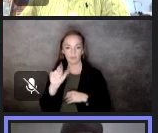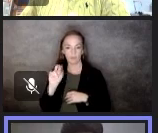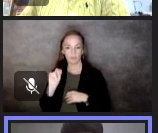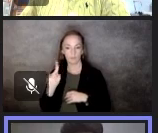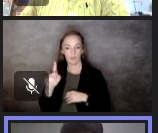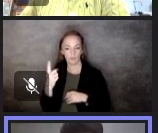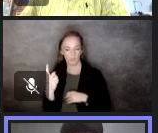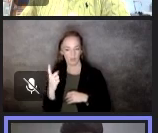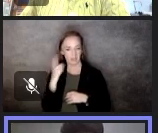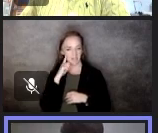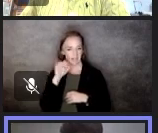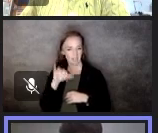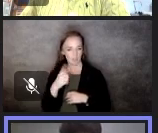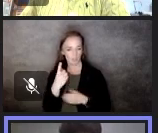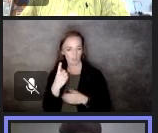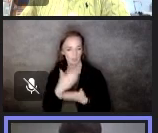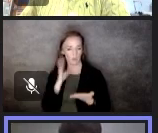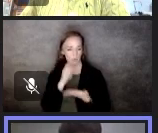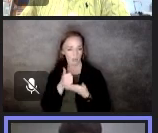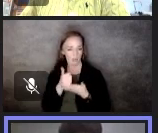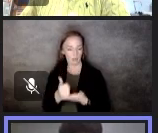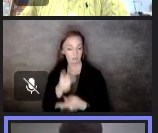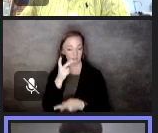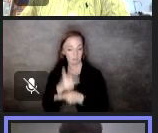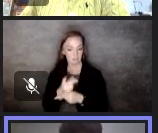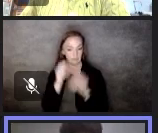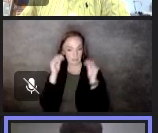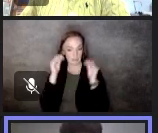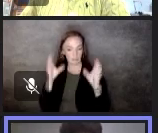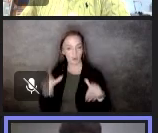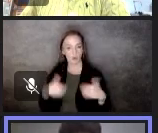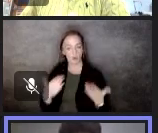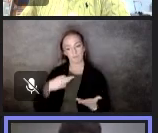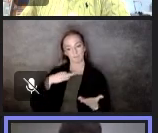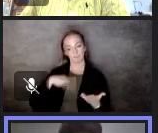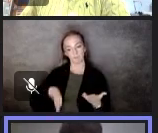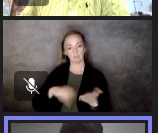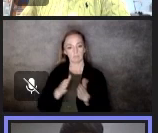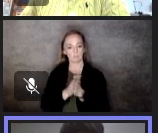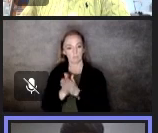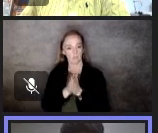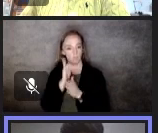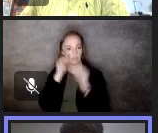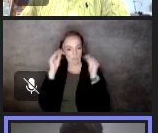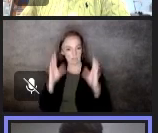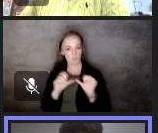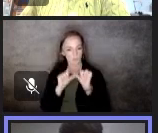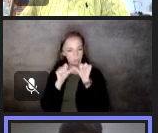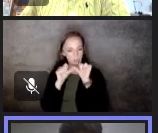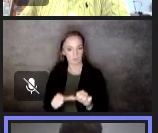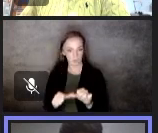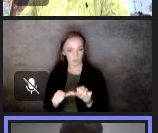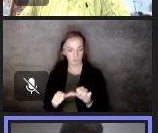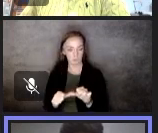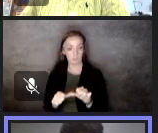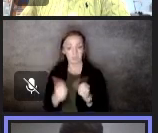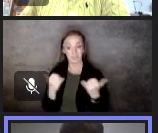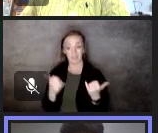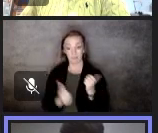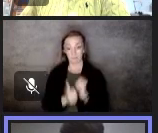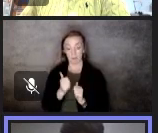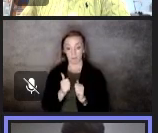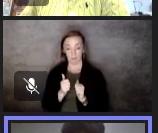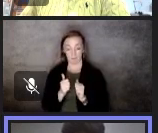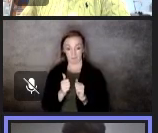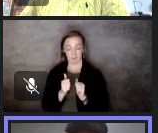help in retaining teachers, is offering incentives for them to continue on, because now most of the incentives is in the recruiting